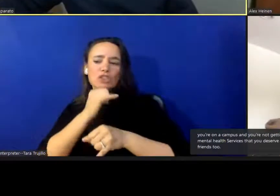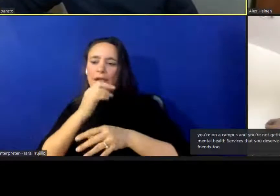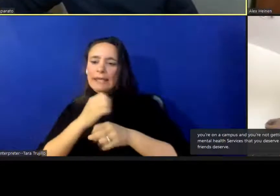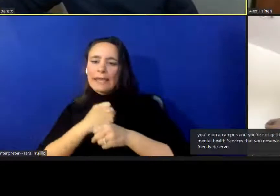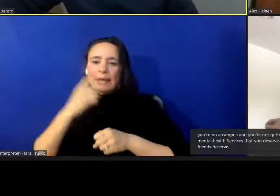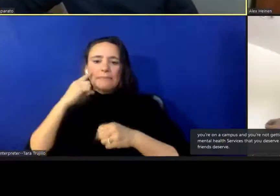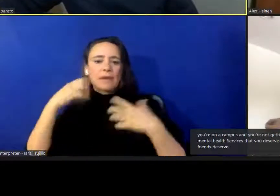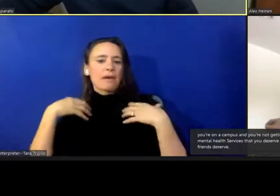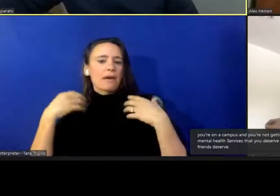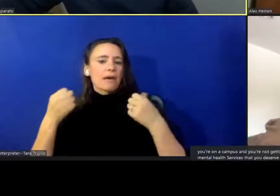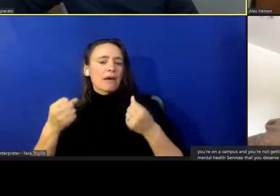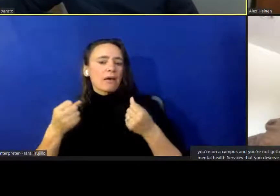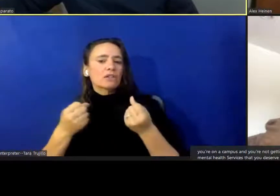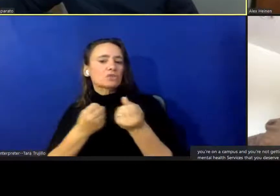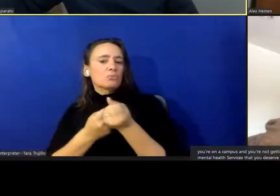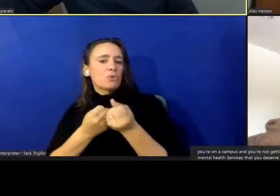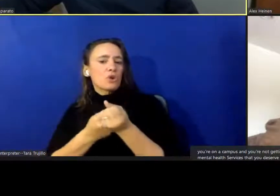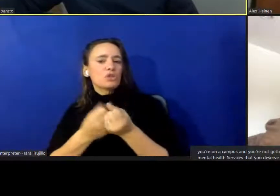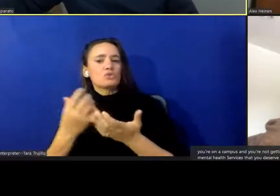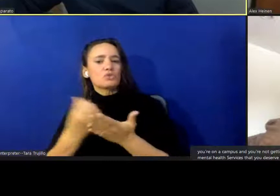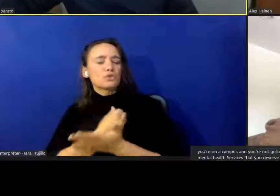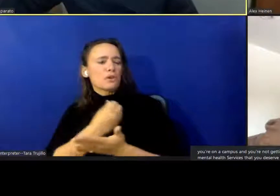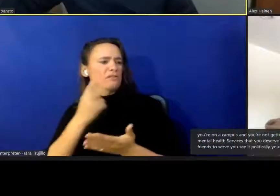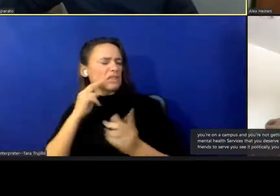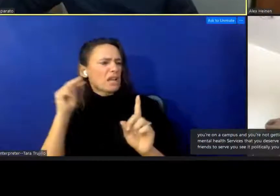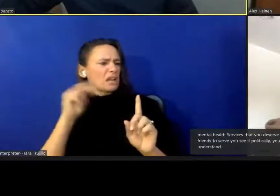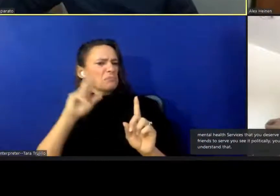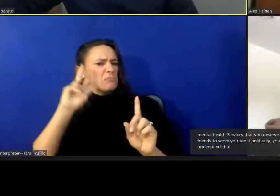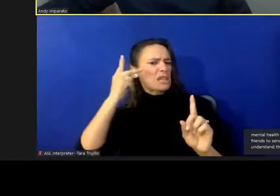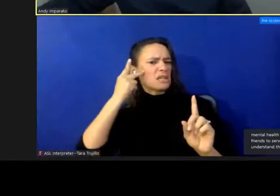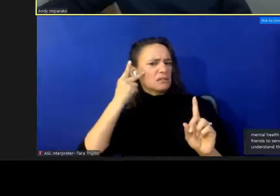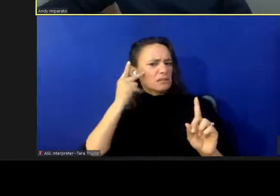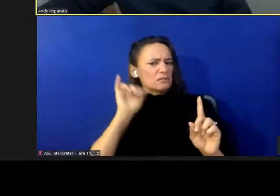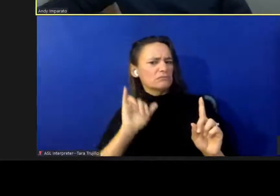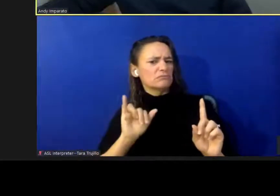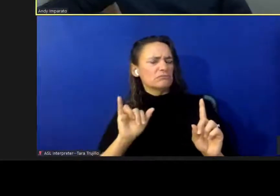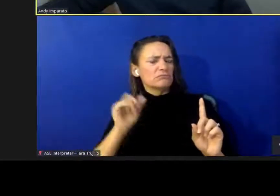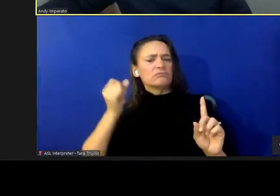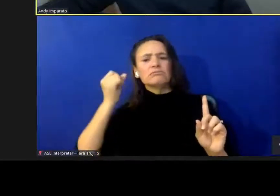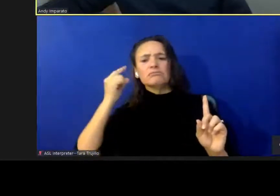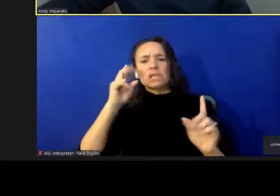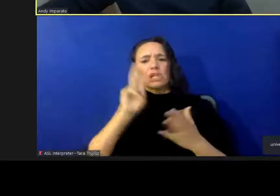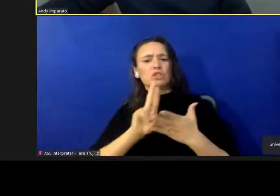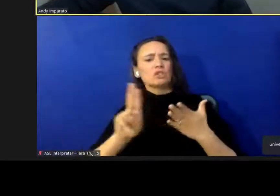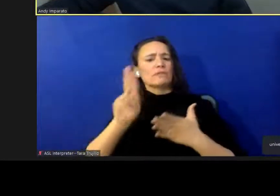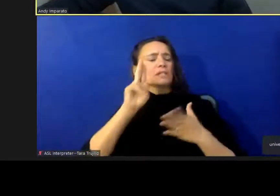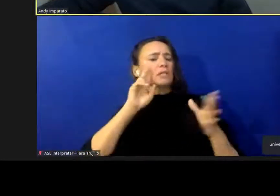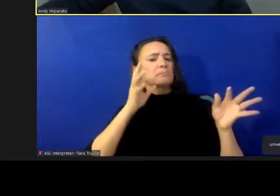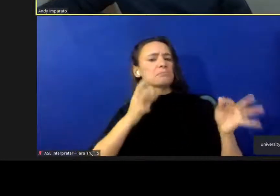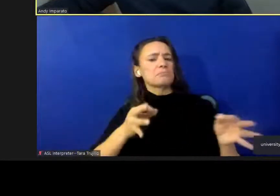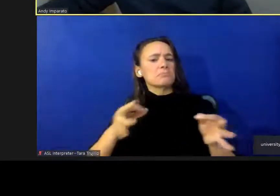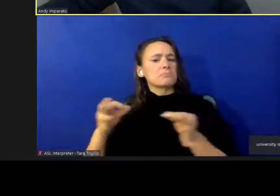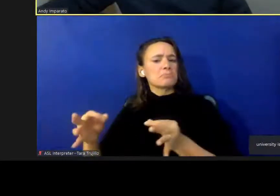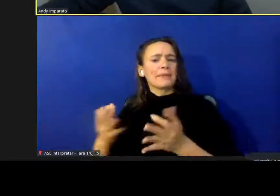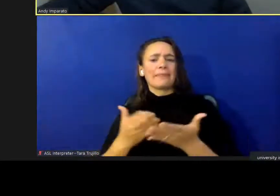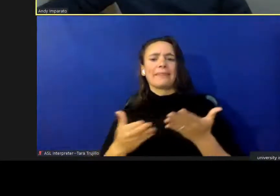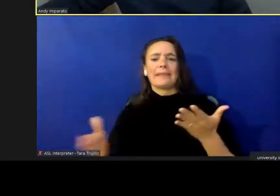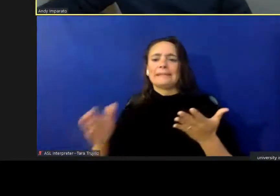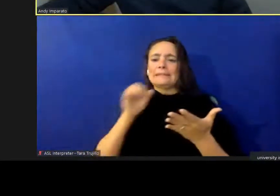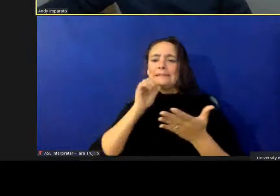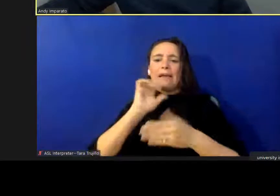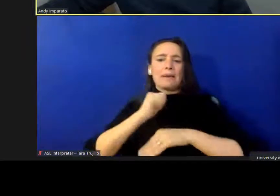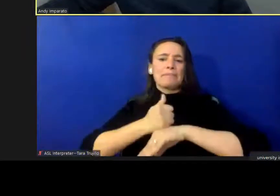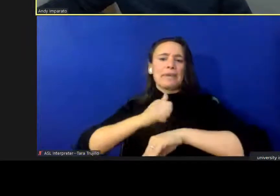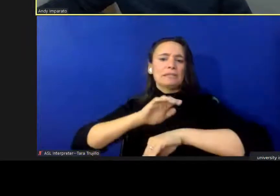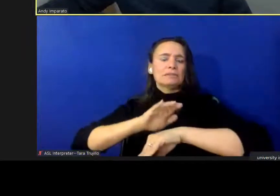deserve, you see it politically. You understand that the university is making decisions that are not based on the well-being